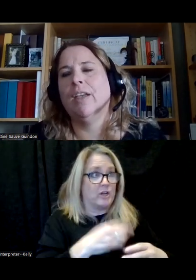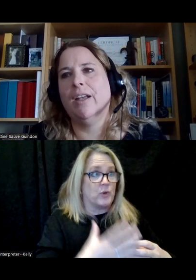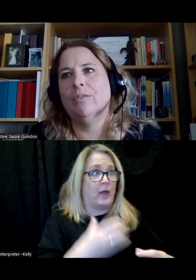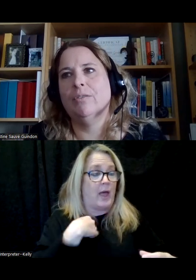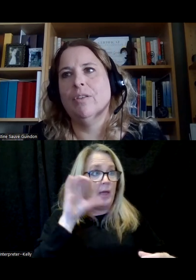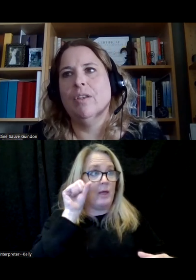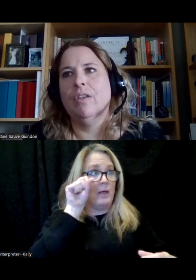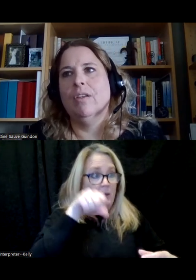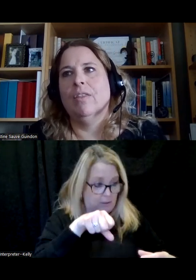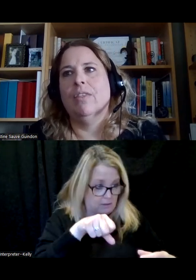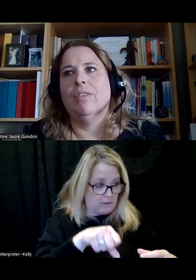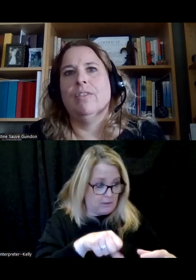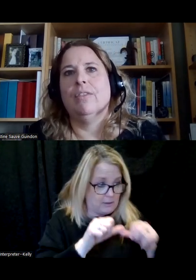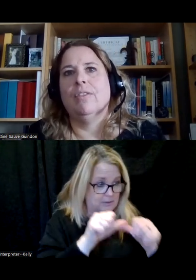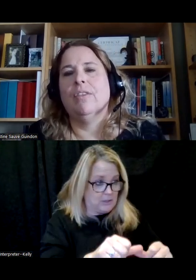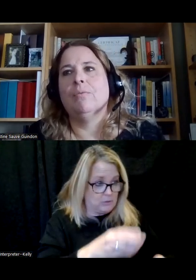the avocado.